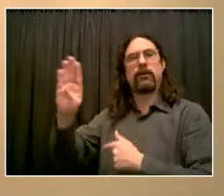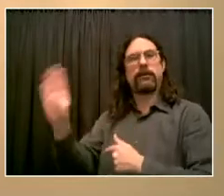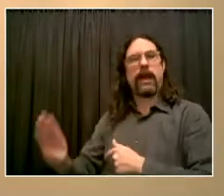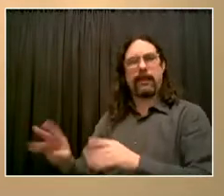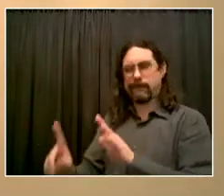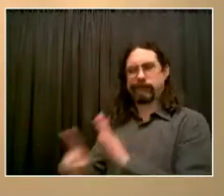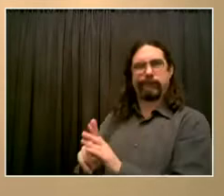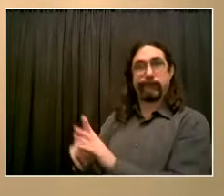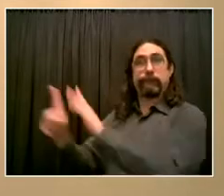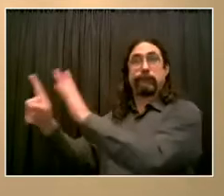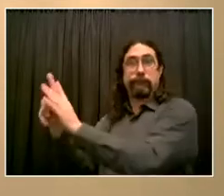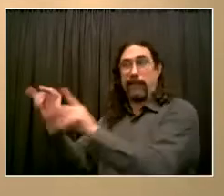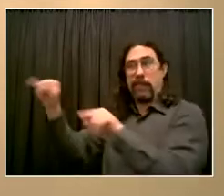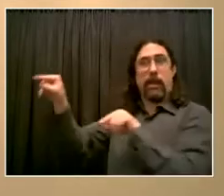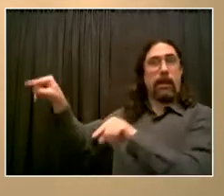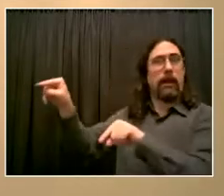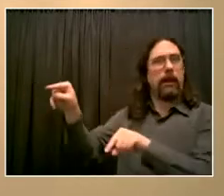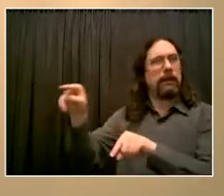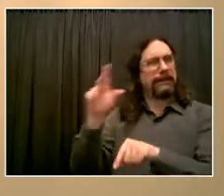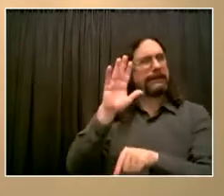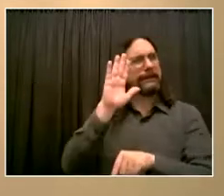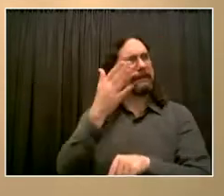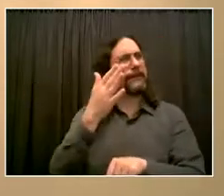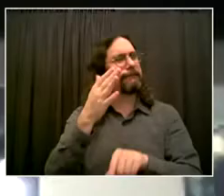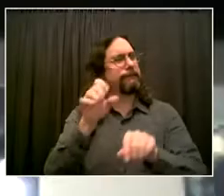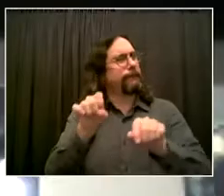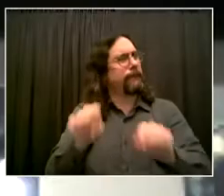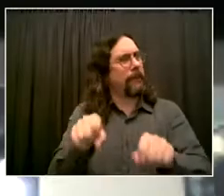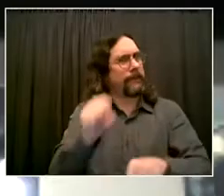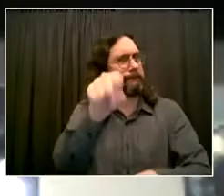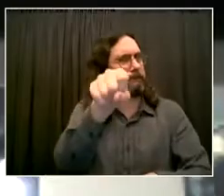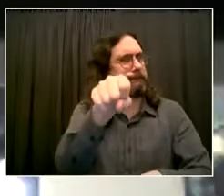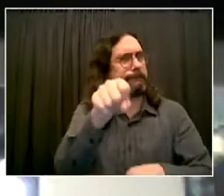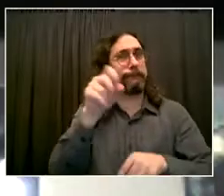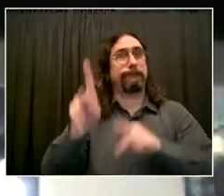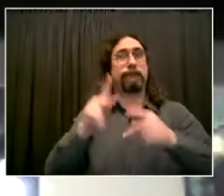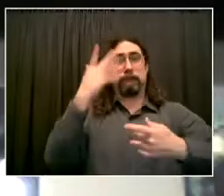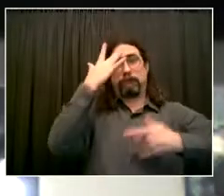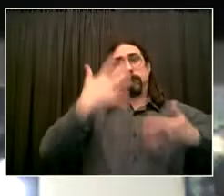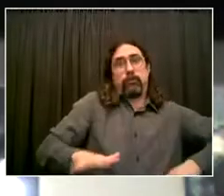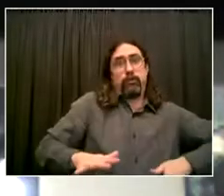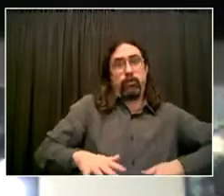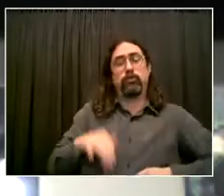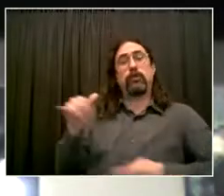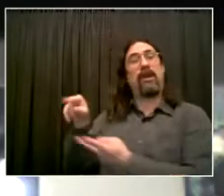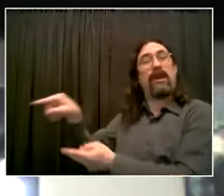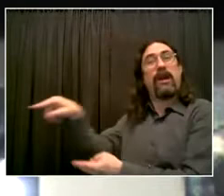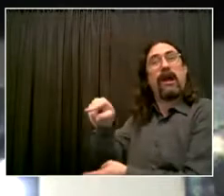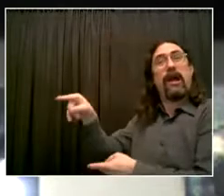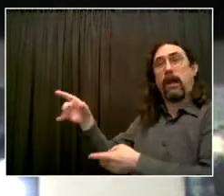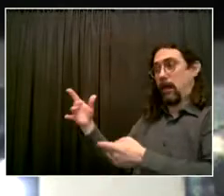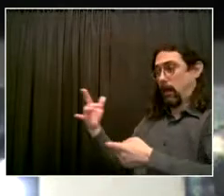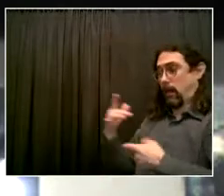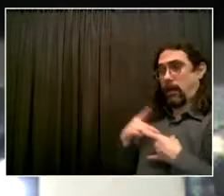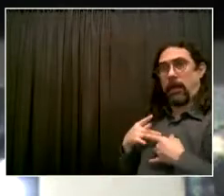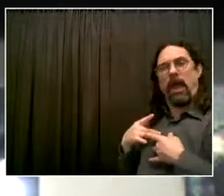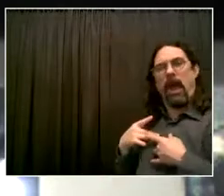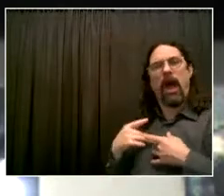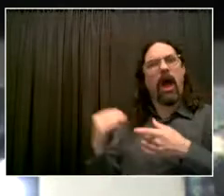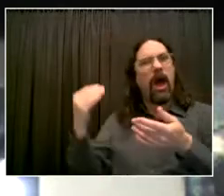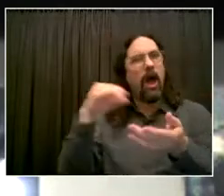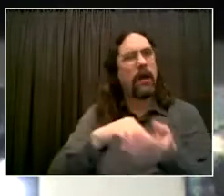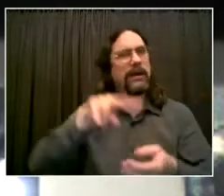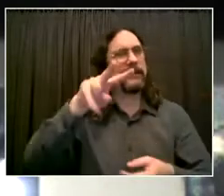there appears to be evidence that people who get those variants are more at risk of reinfection, even if they've